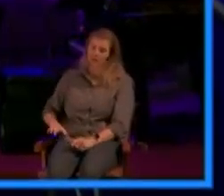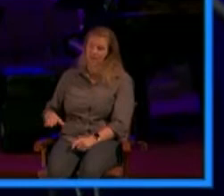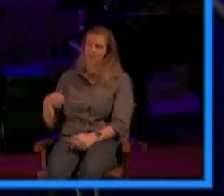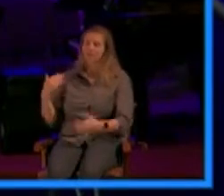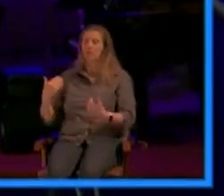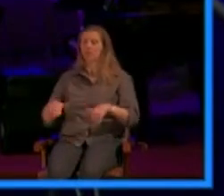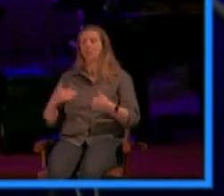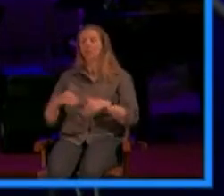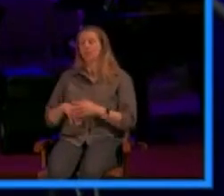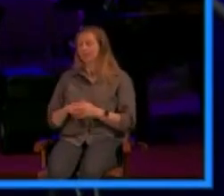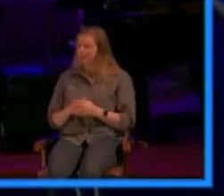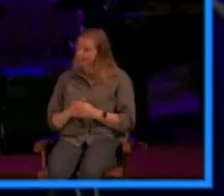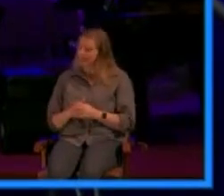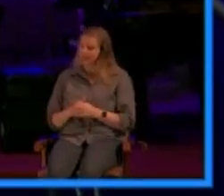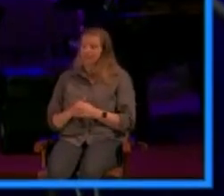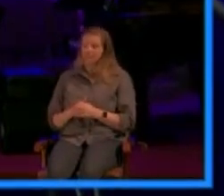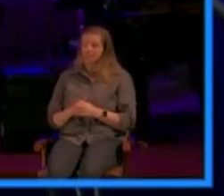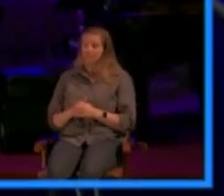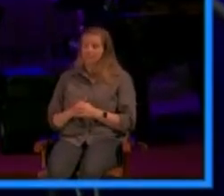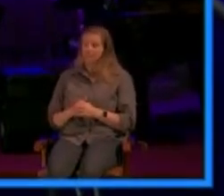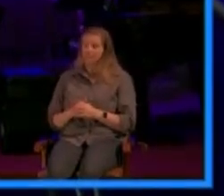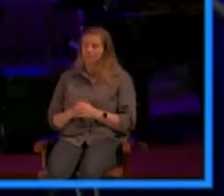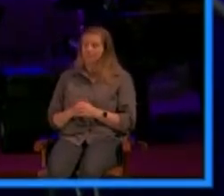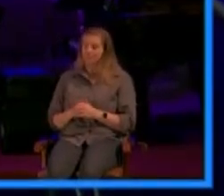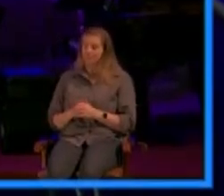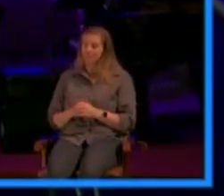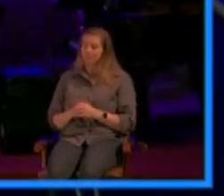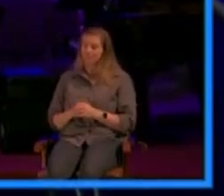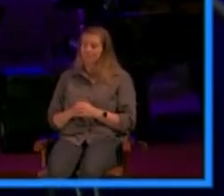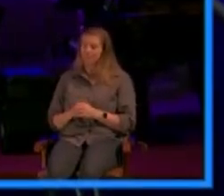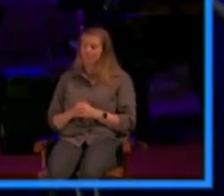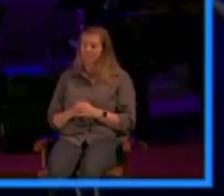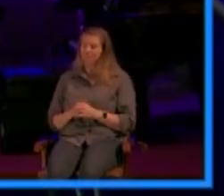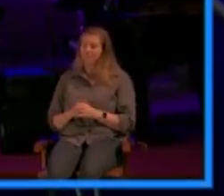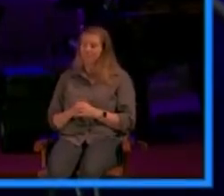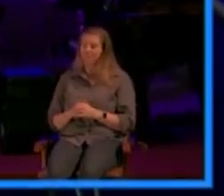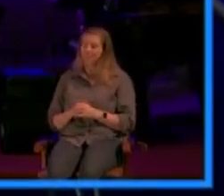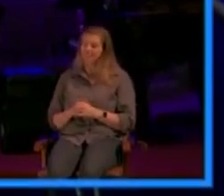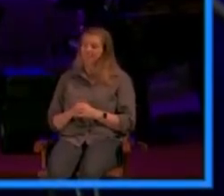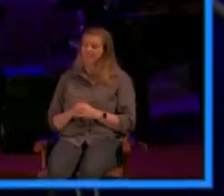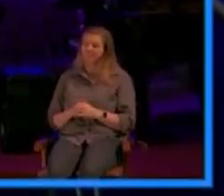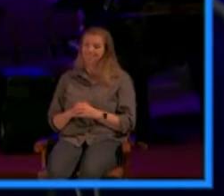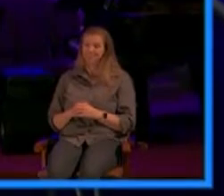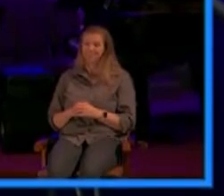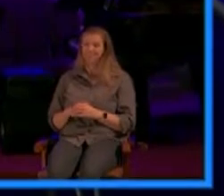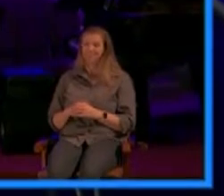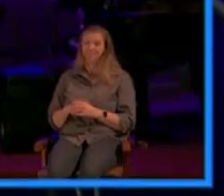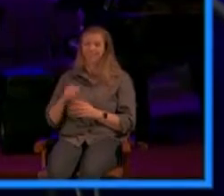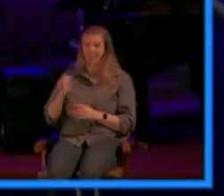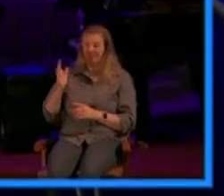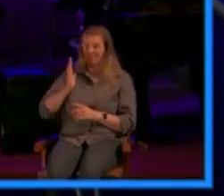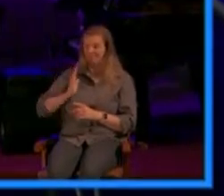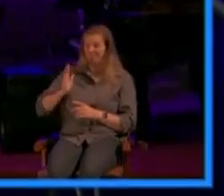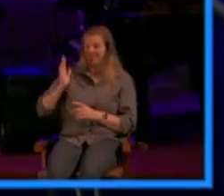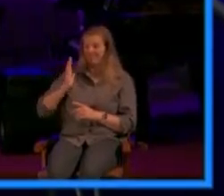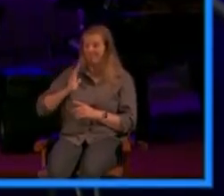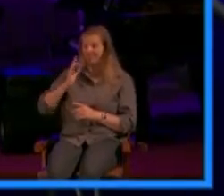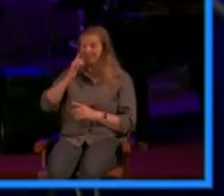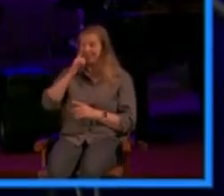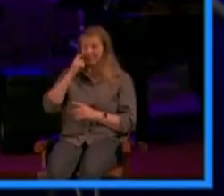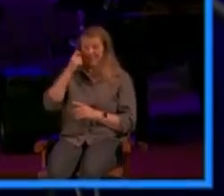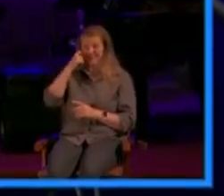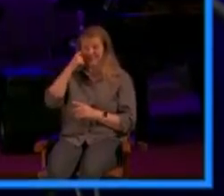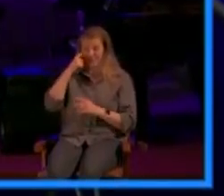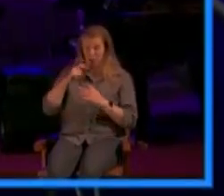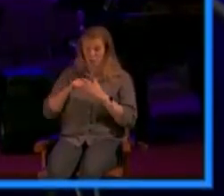affirmation, but was a part of that persecution movement against the church before Paul had